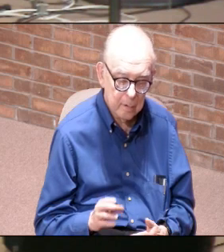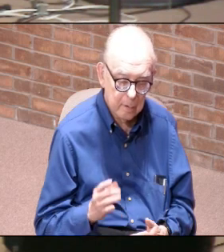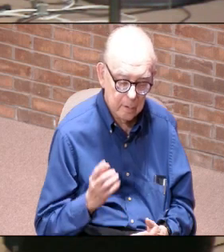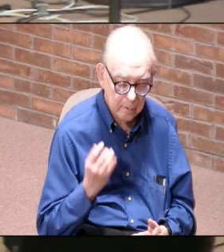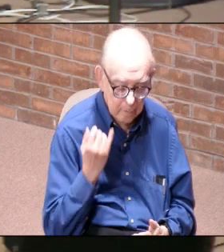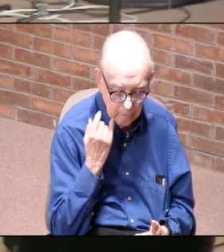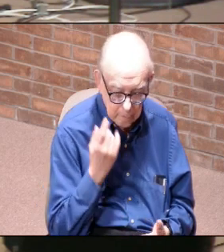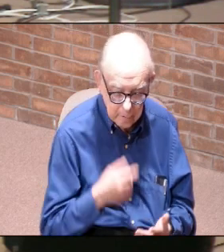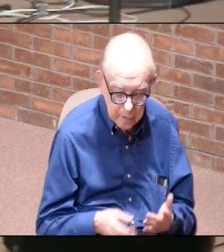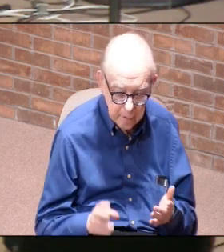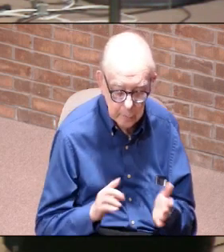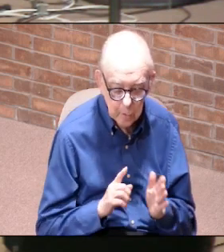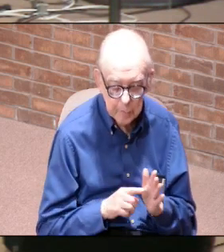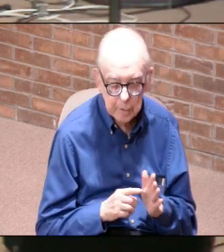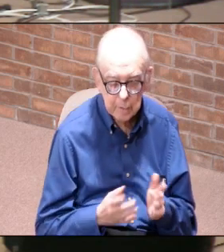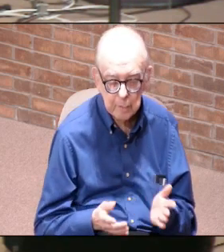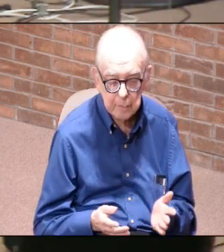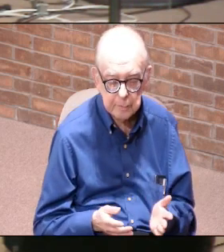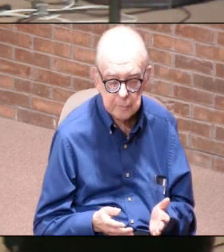what if I'm in the moment